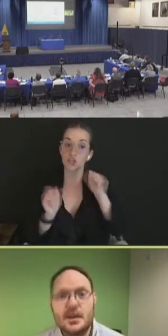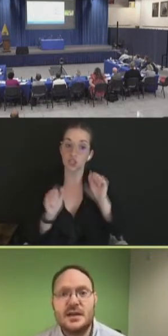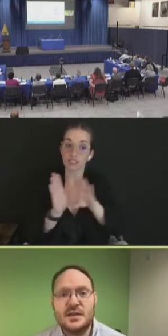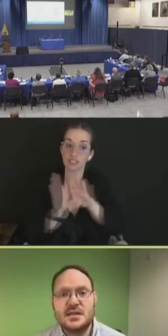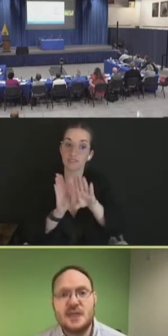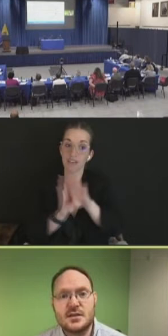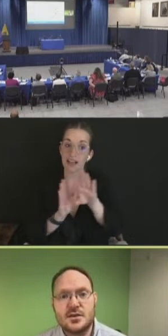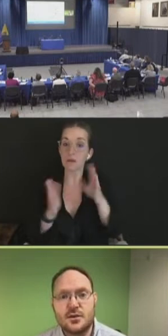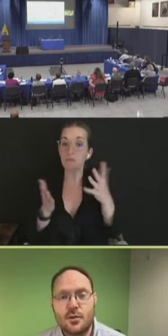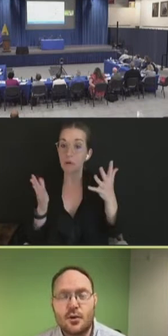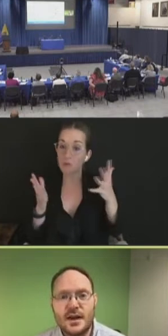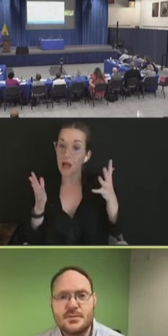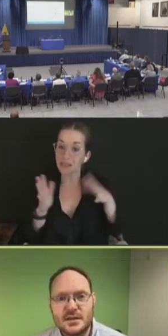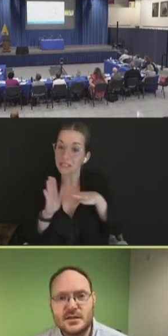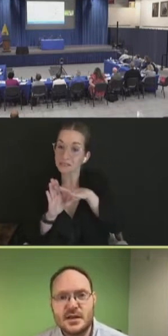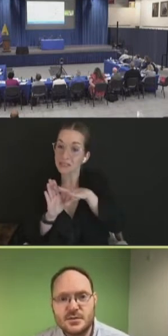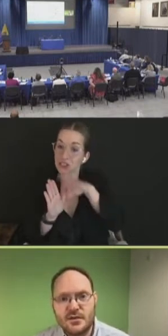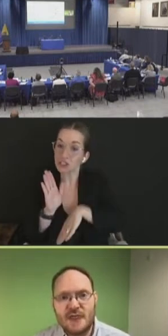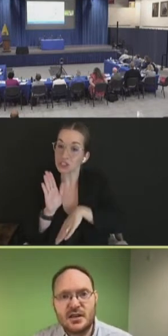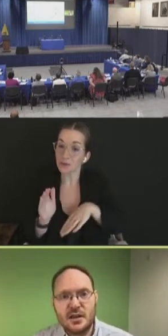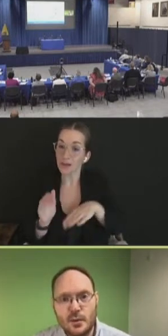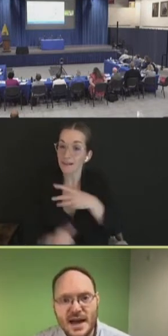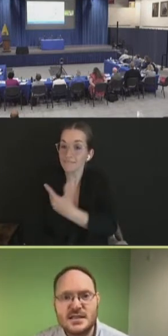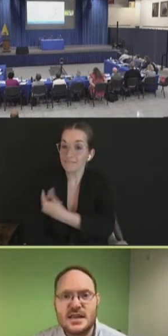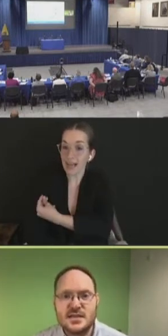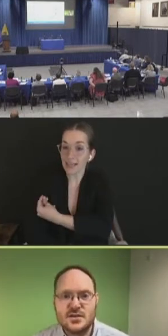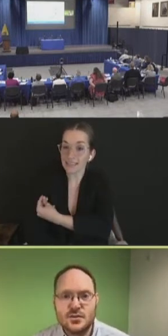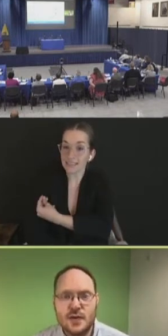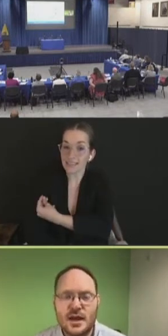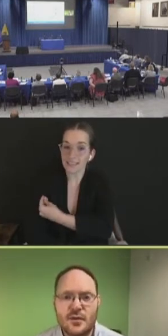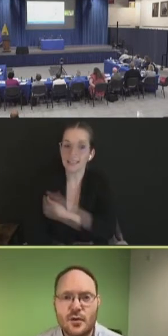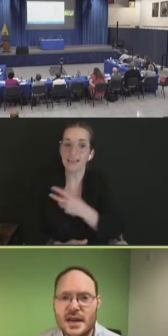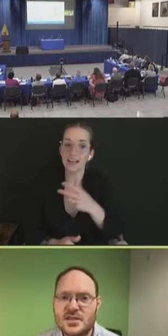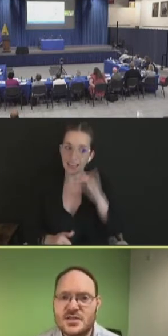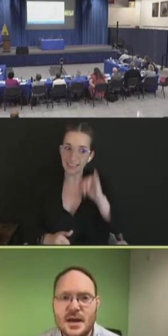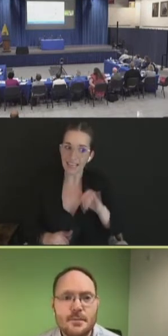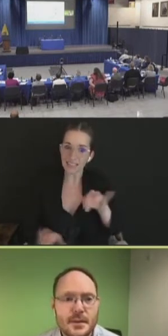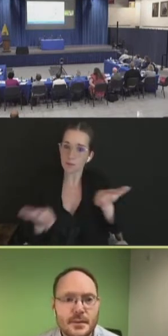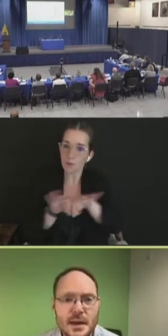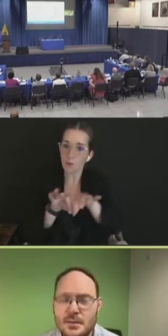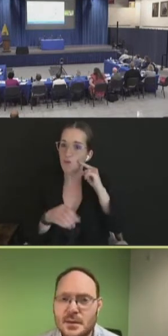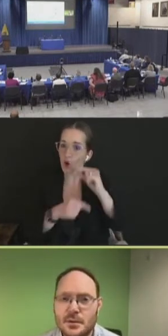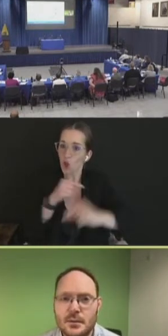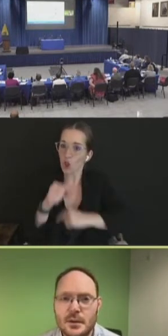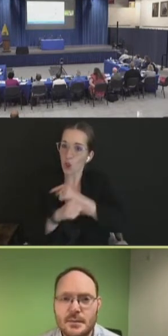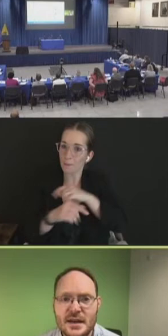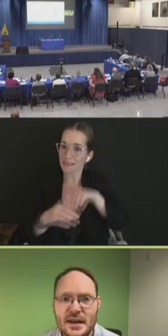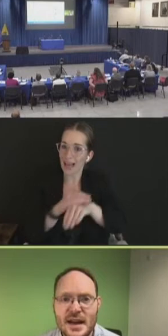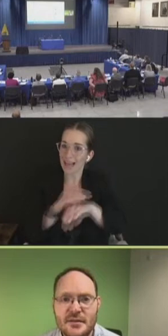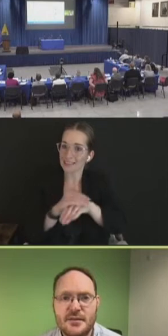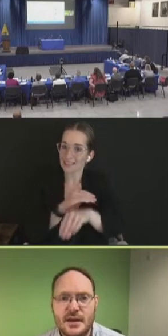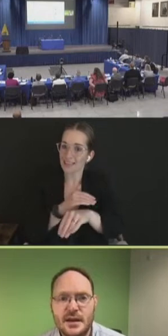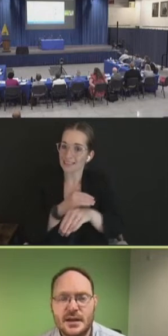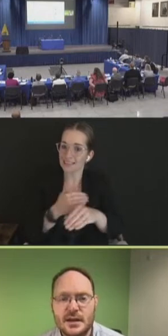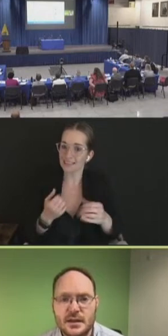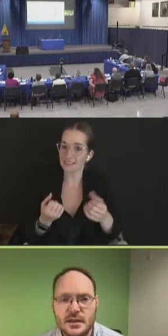cheap. And this is also an important aspect in terms of having global access to formulations that many people may not